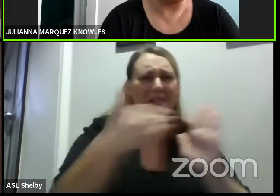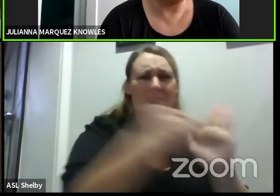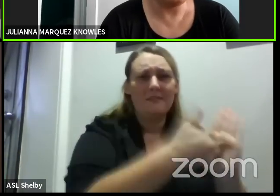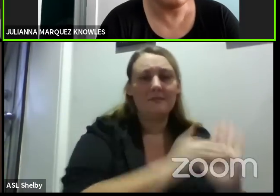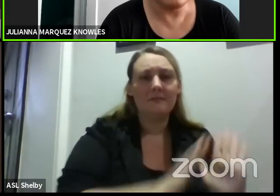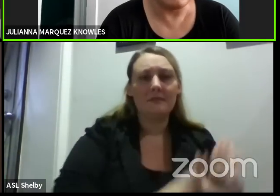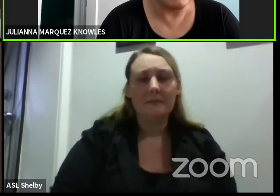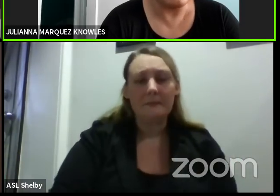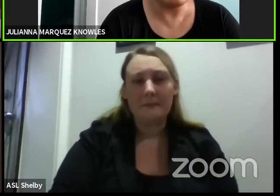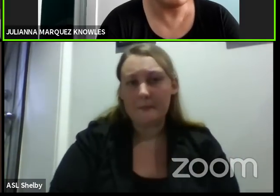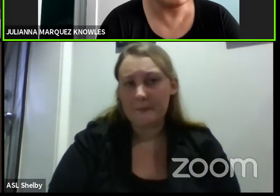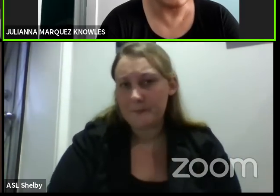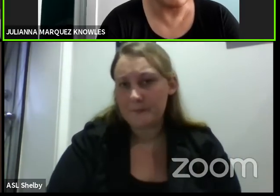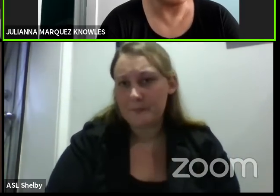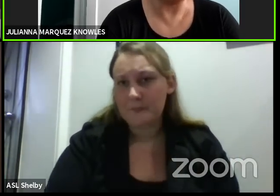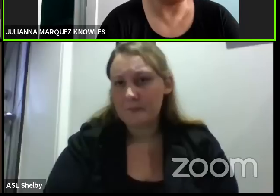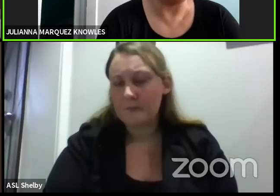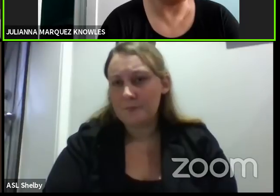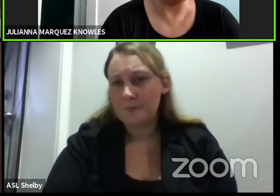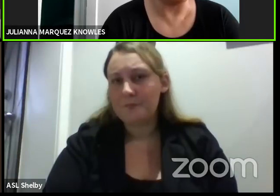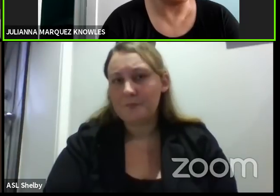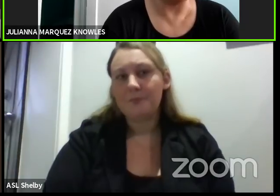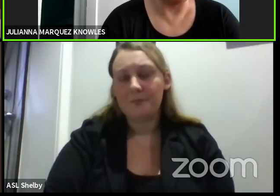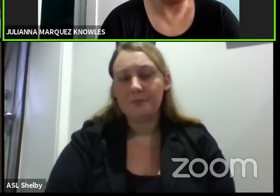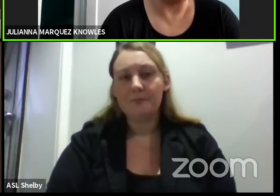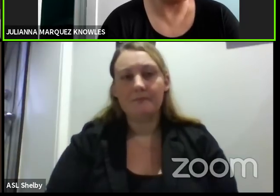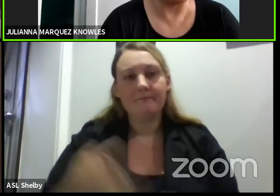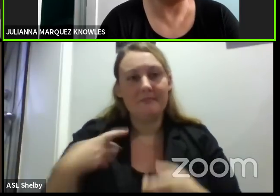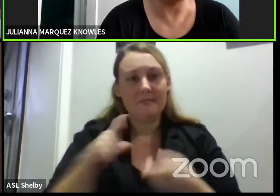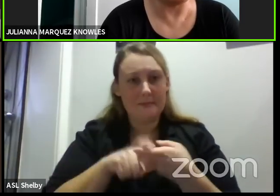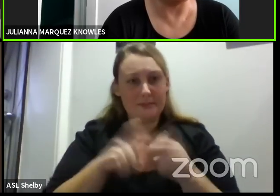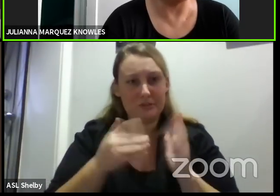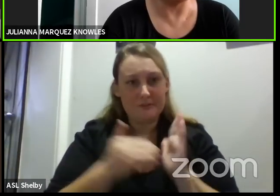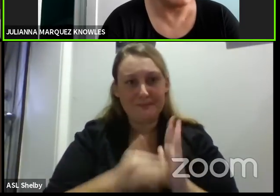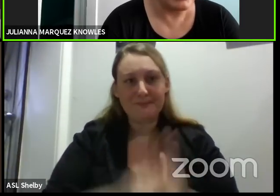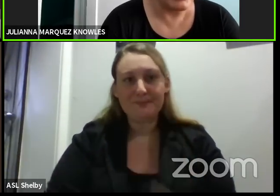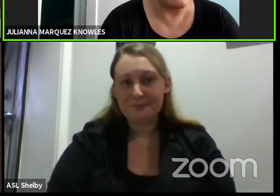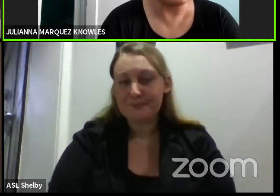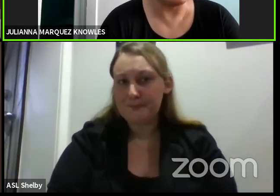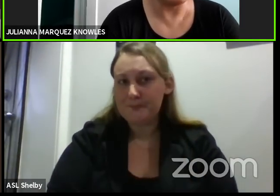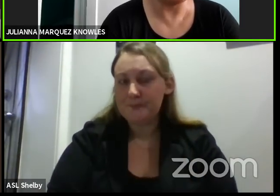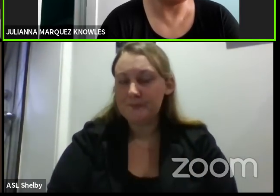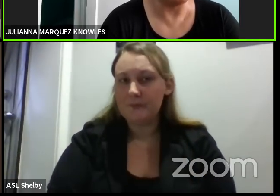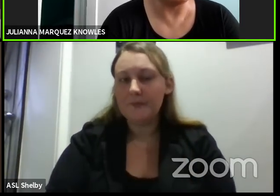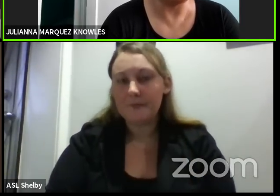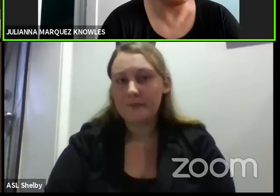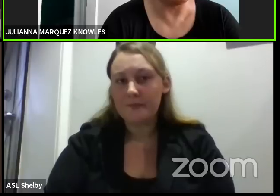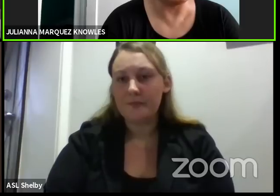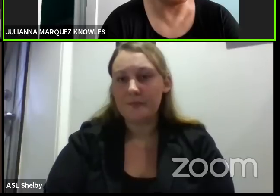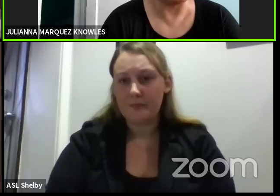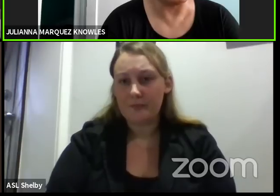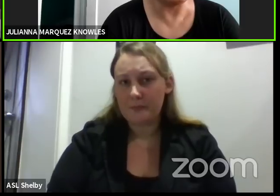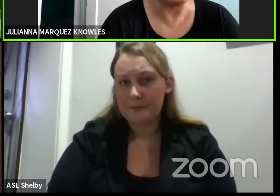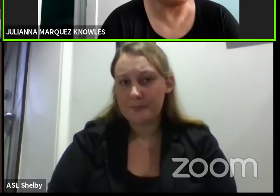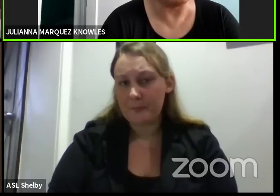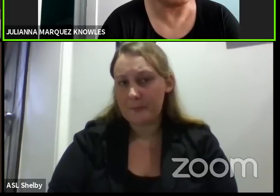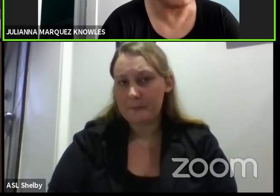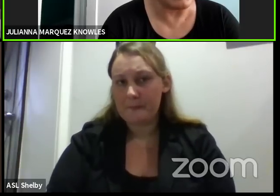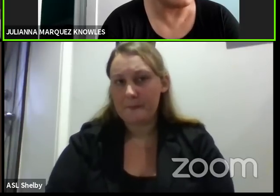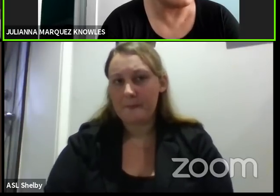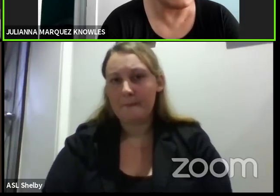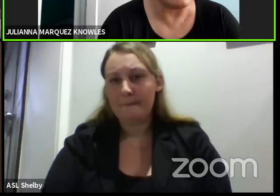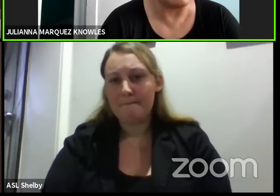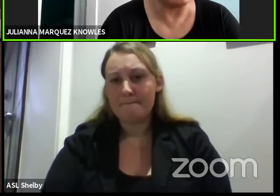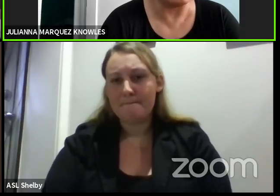Yeah, también sería bueno que apoyáramos a las organizaciones que nos brindan el